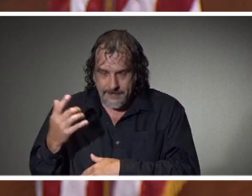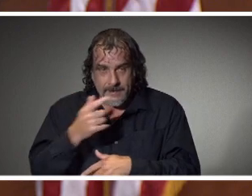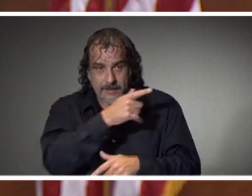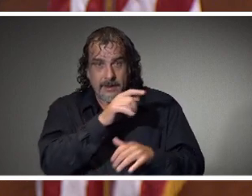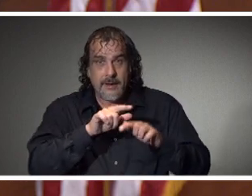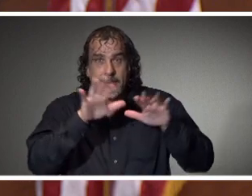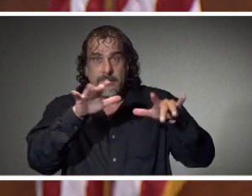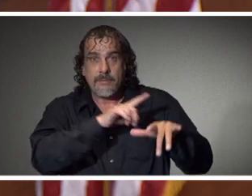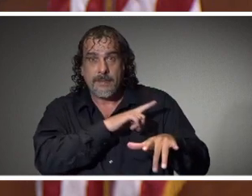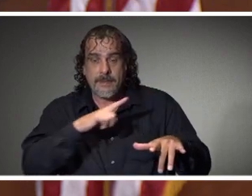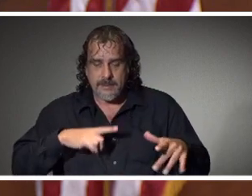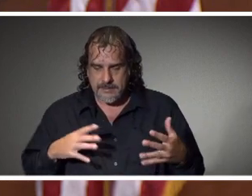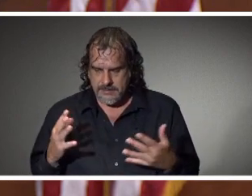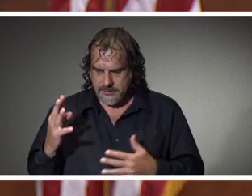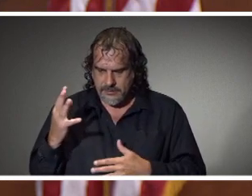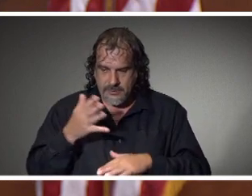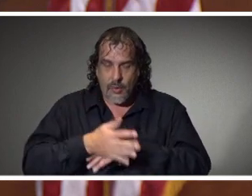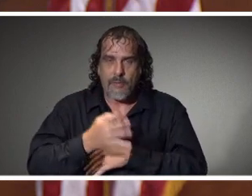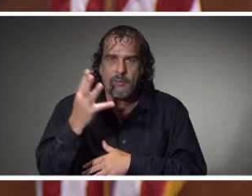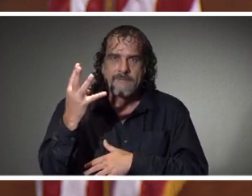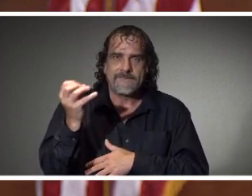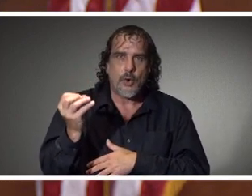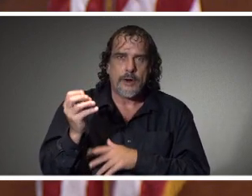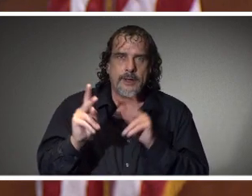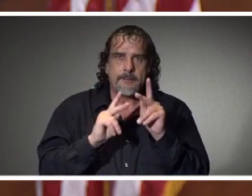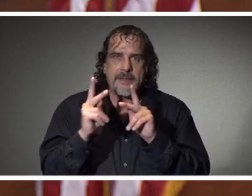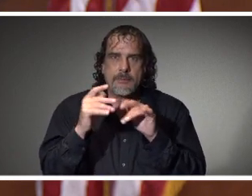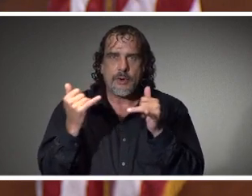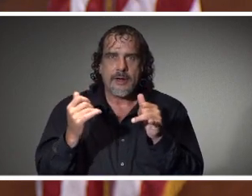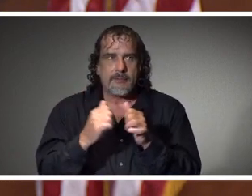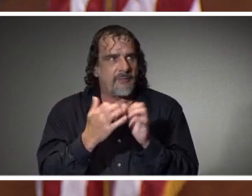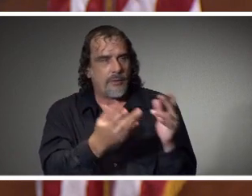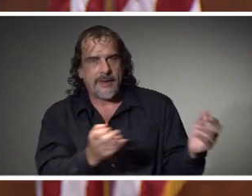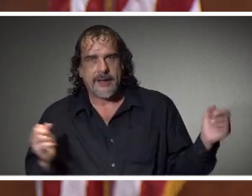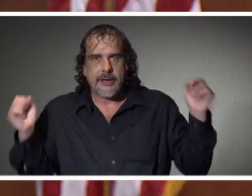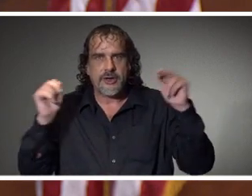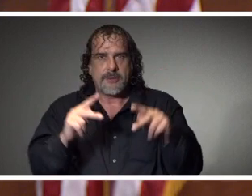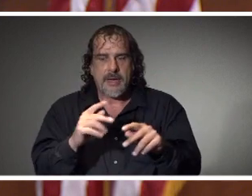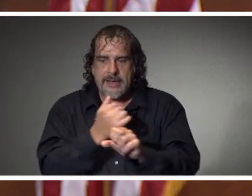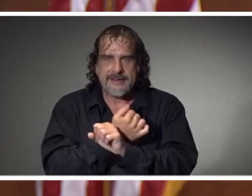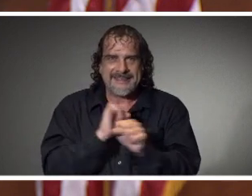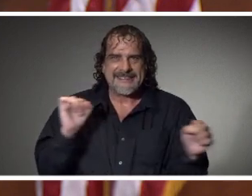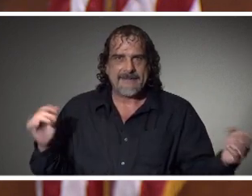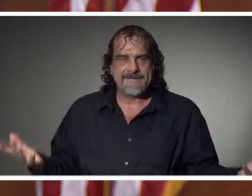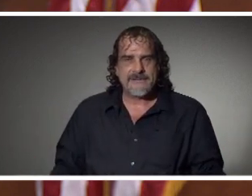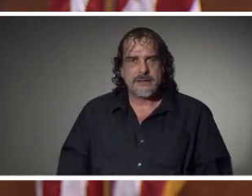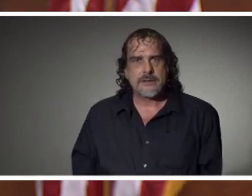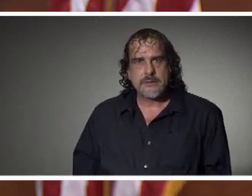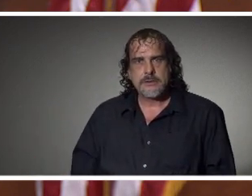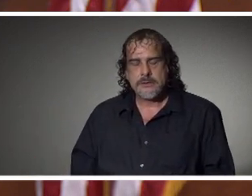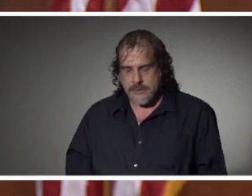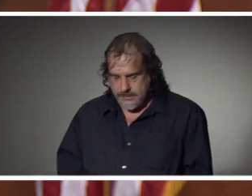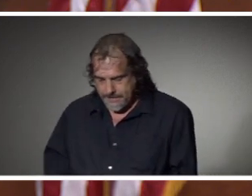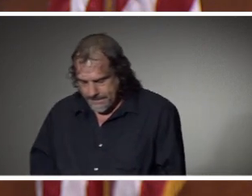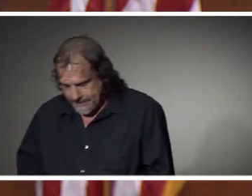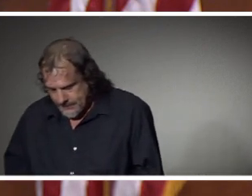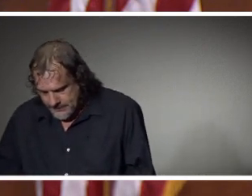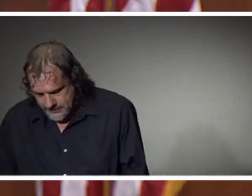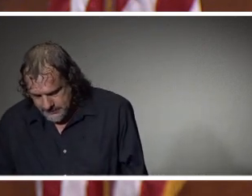the Capitol, before we can bring them back in an environment that is safe. I think I've